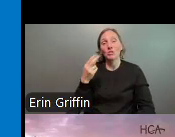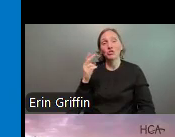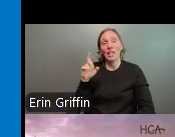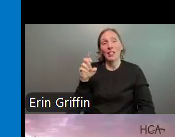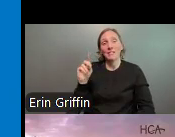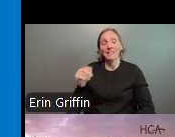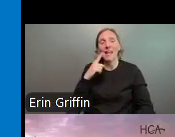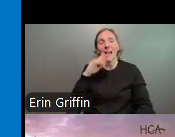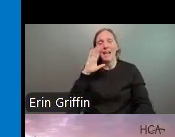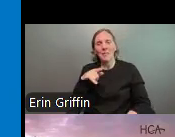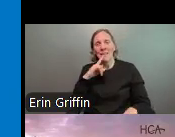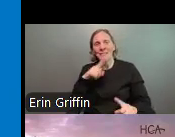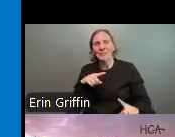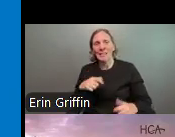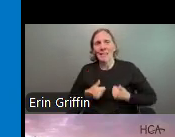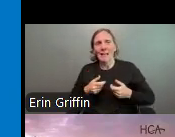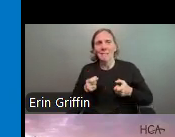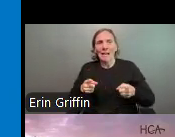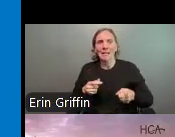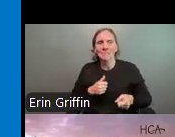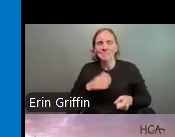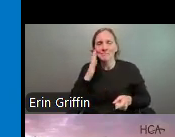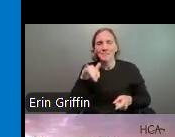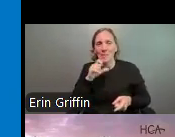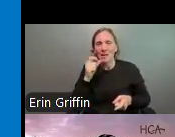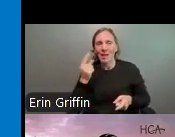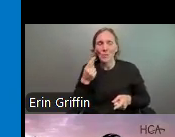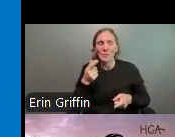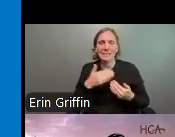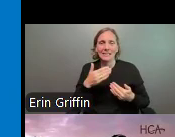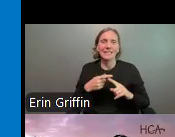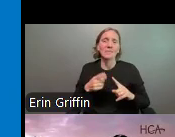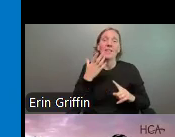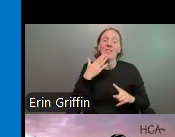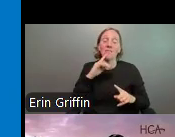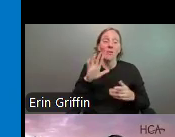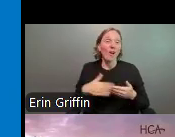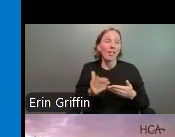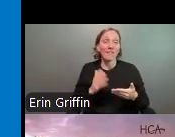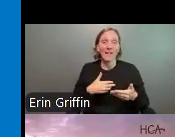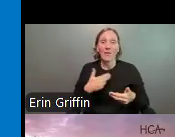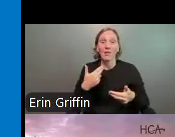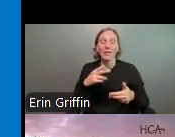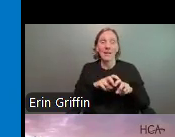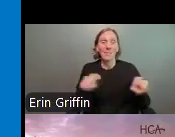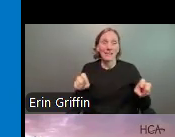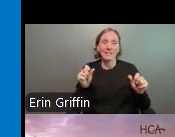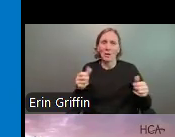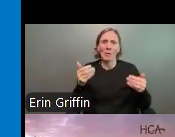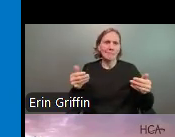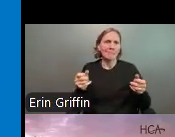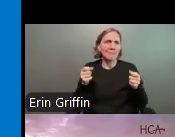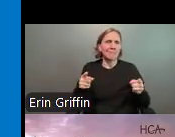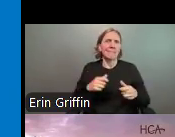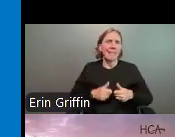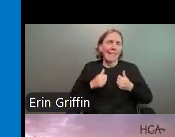live. I know that's not always easy either. So, and thank you to all of our participants or panelists that have been able to answer live for